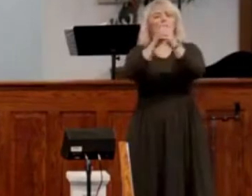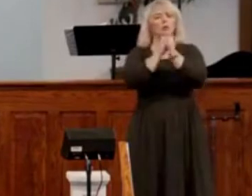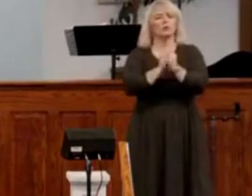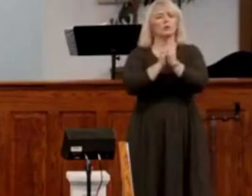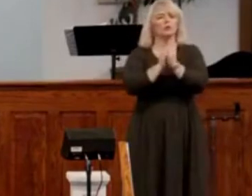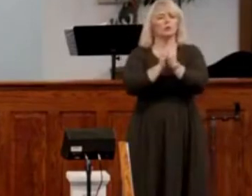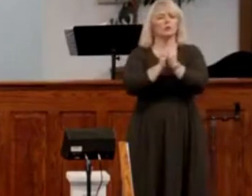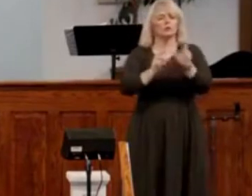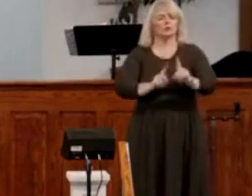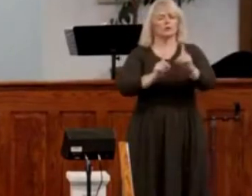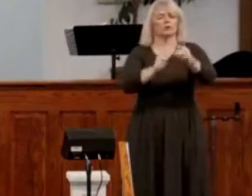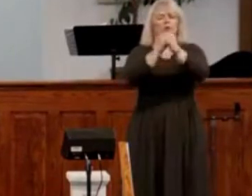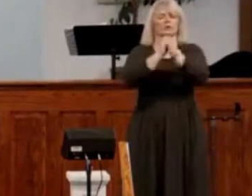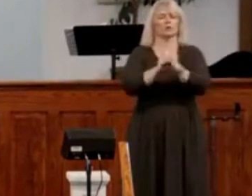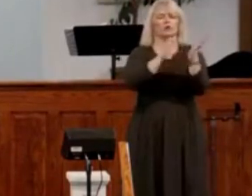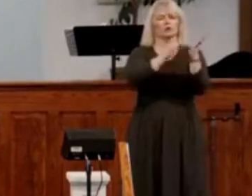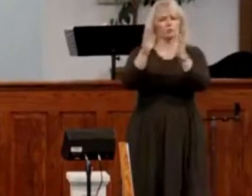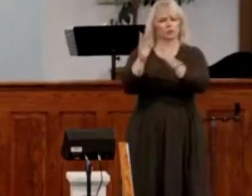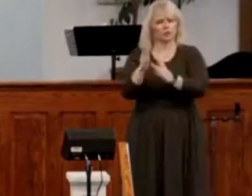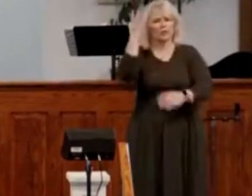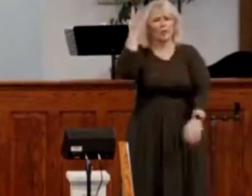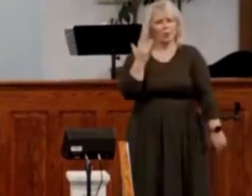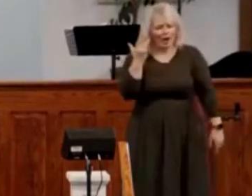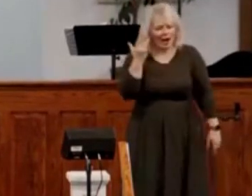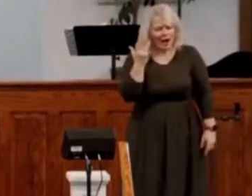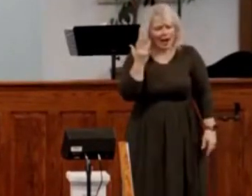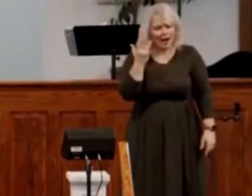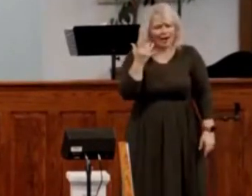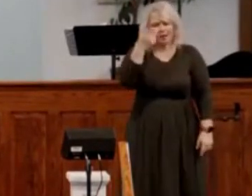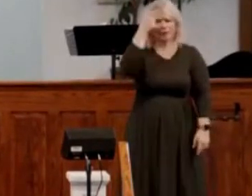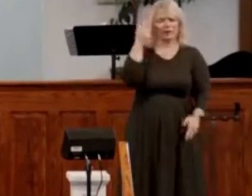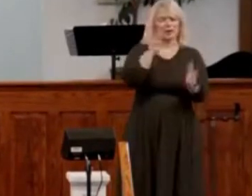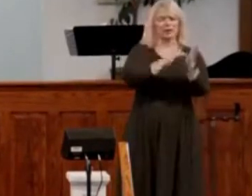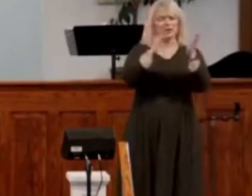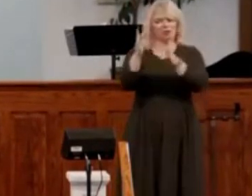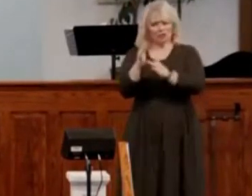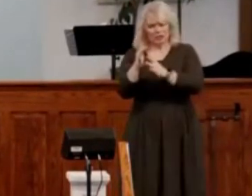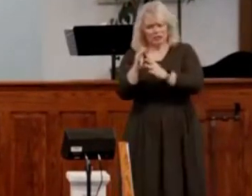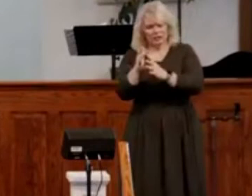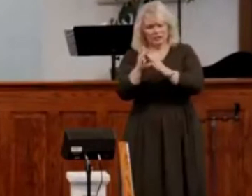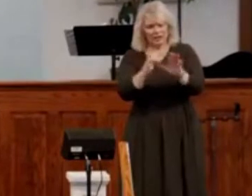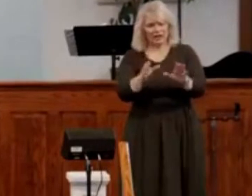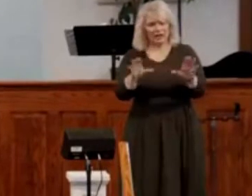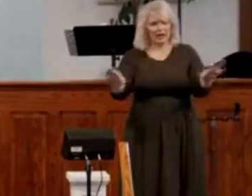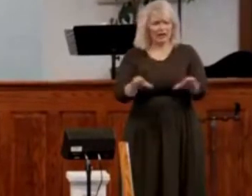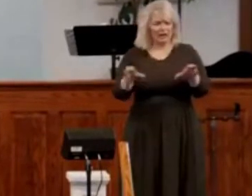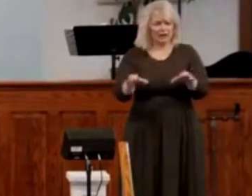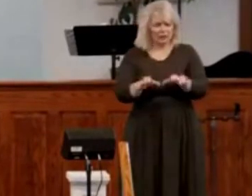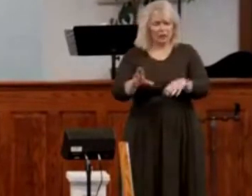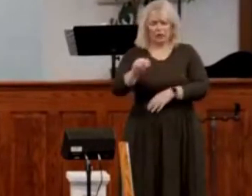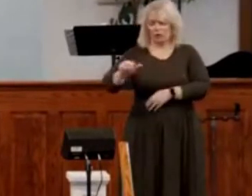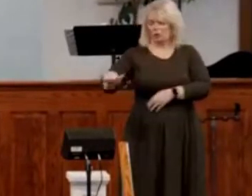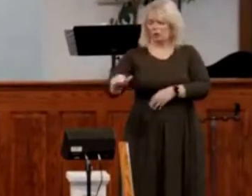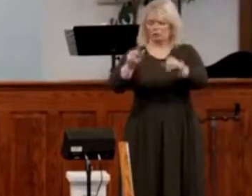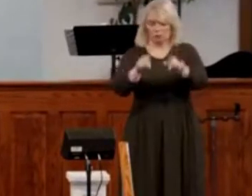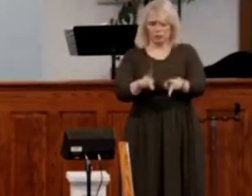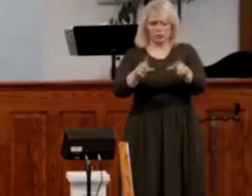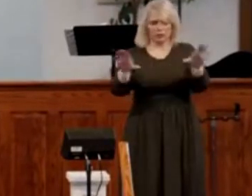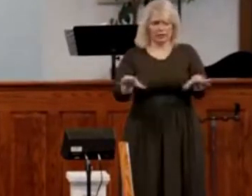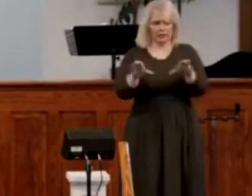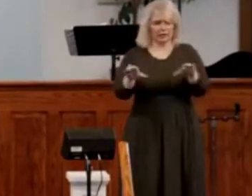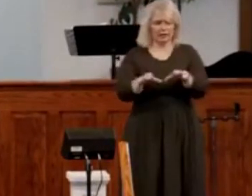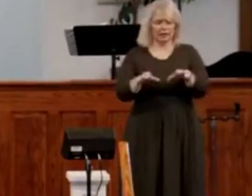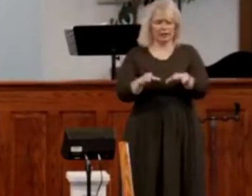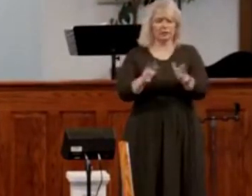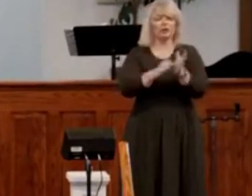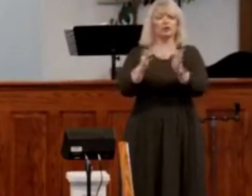God, worshiped Jesus. Why? Well, because Jesus had just done what nobody else has ever done. He predicted